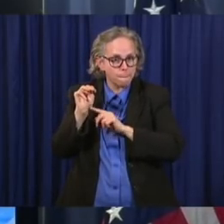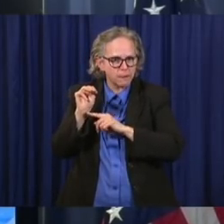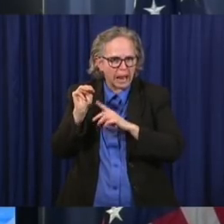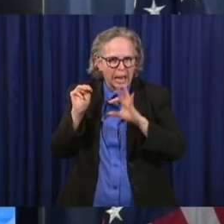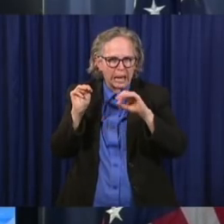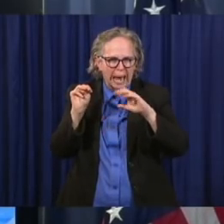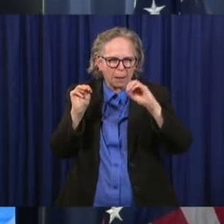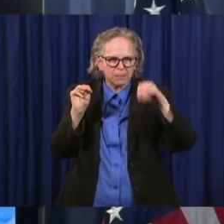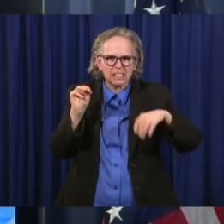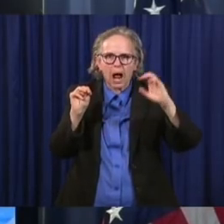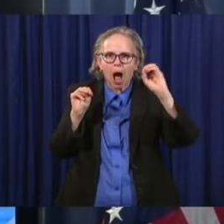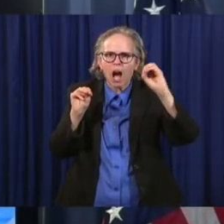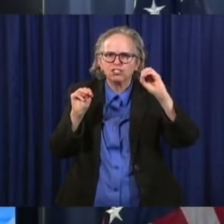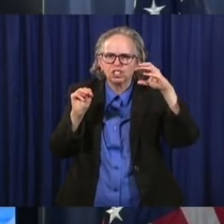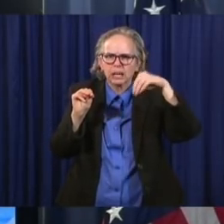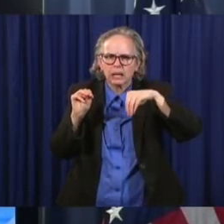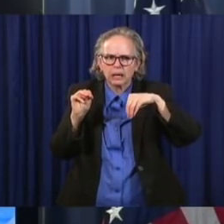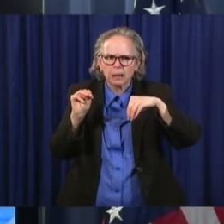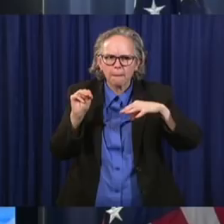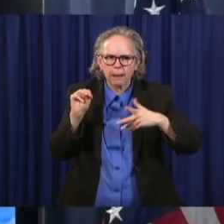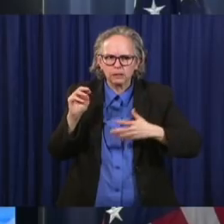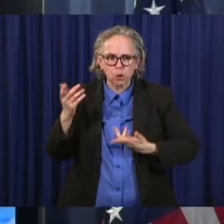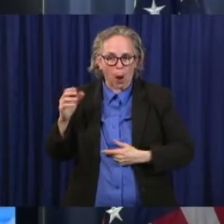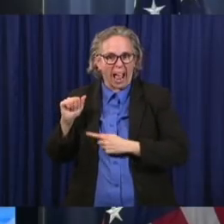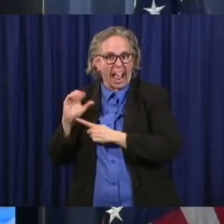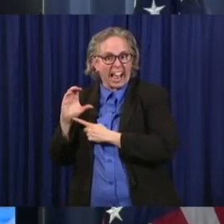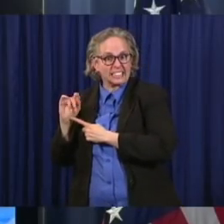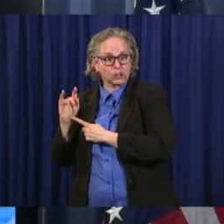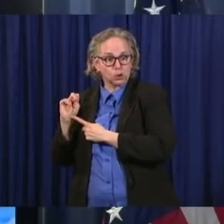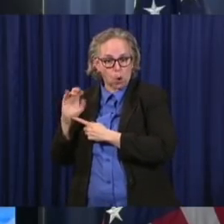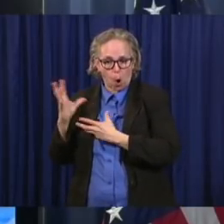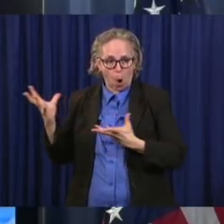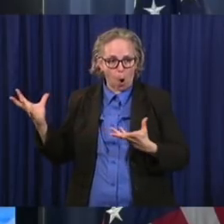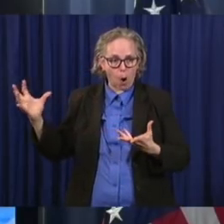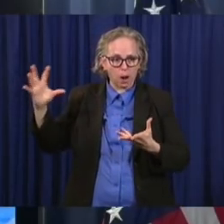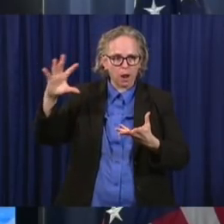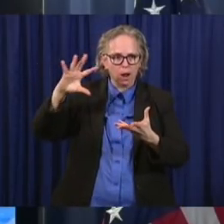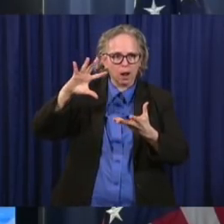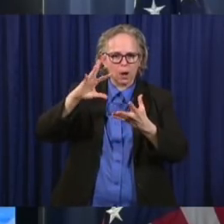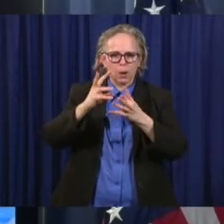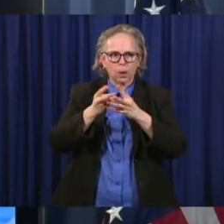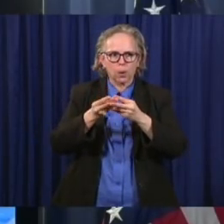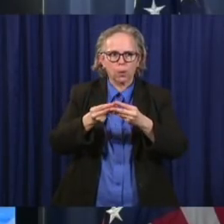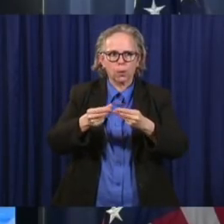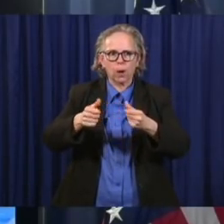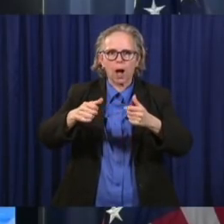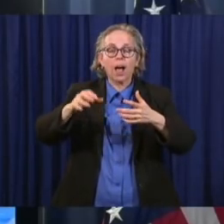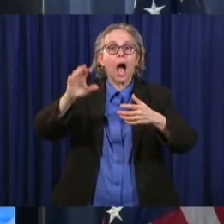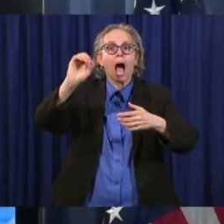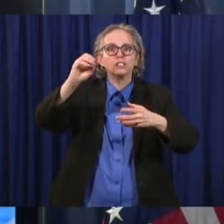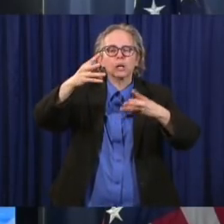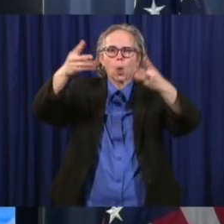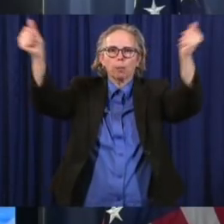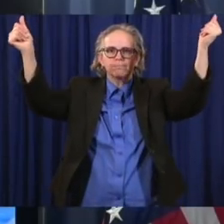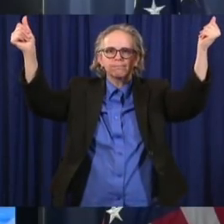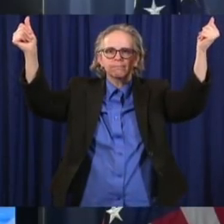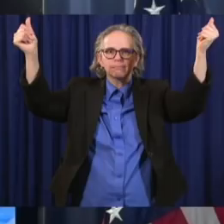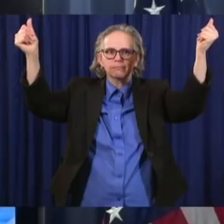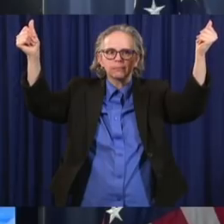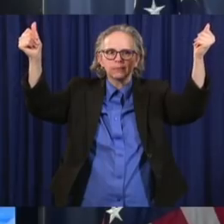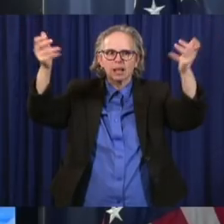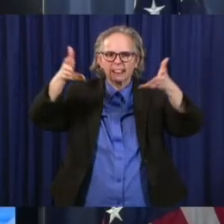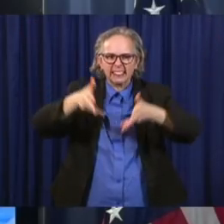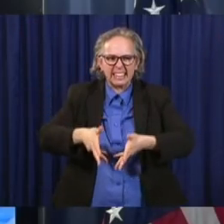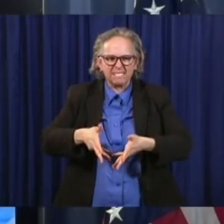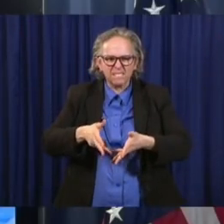with the acetone, the oxygen is released into the air, leaving only small